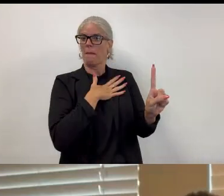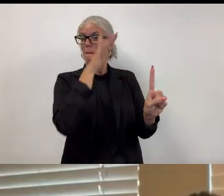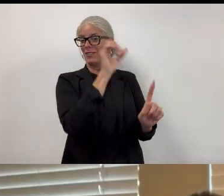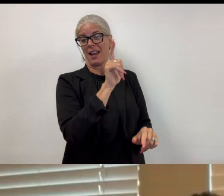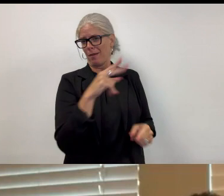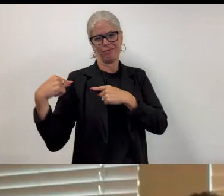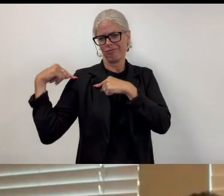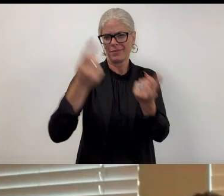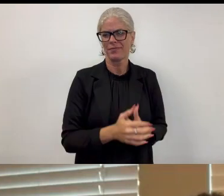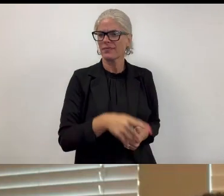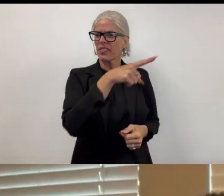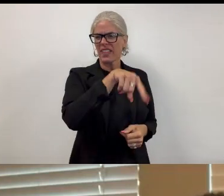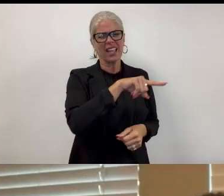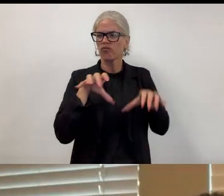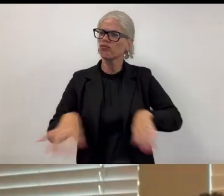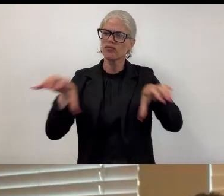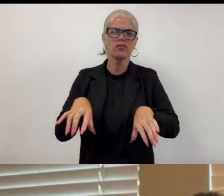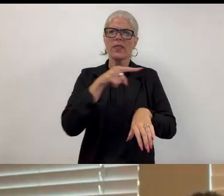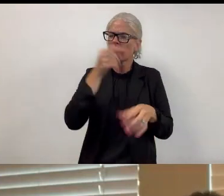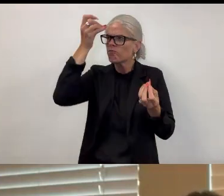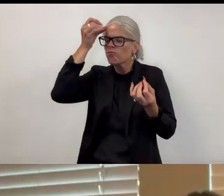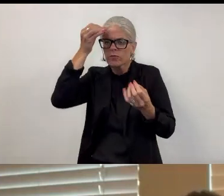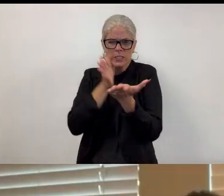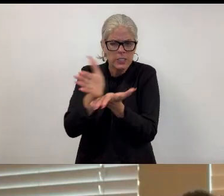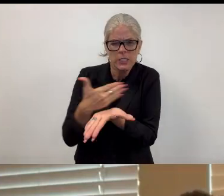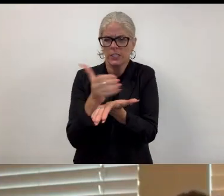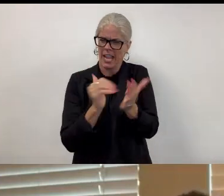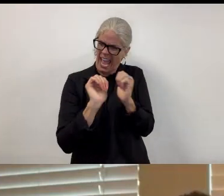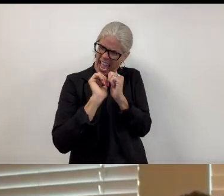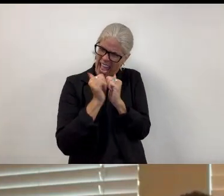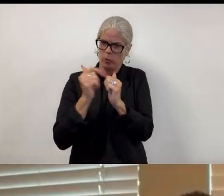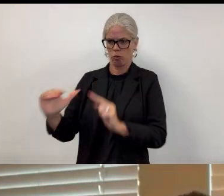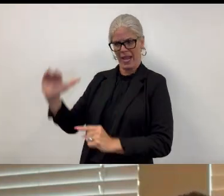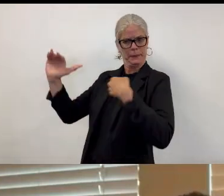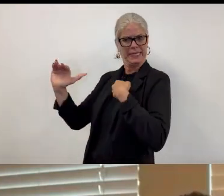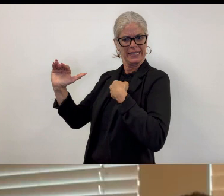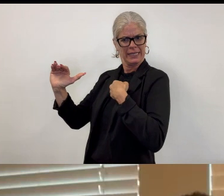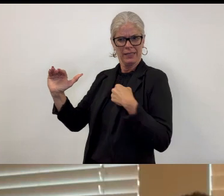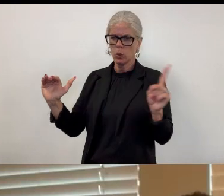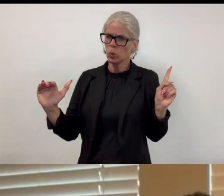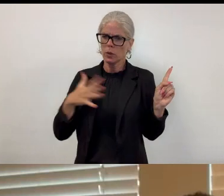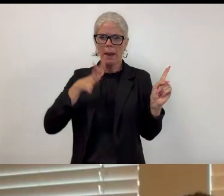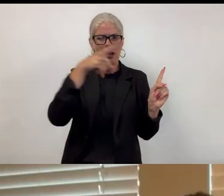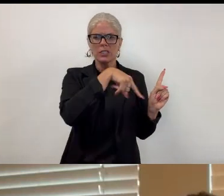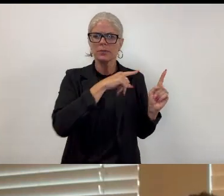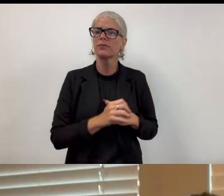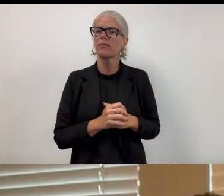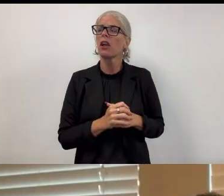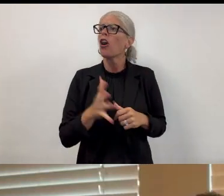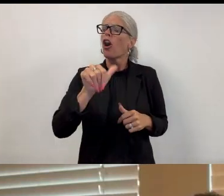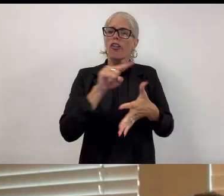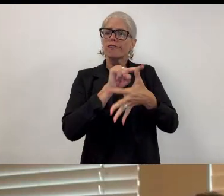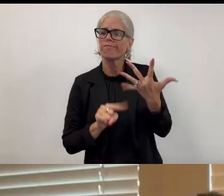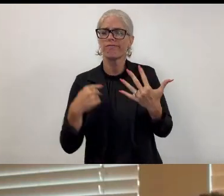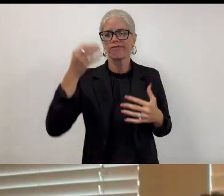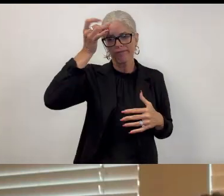really thoughtful job raising a person with a disability. We can come back to that later. And then just general